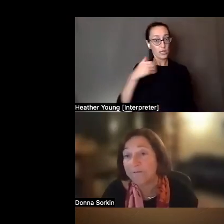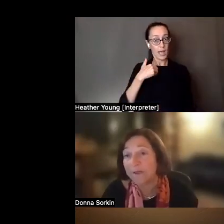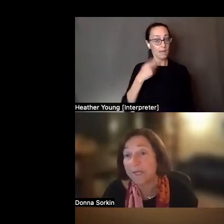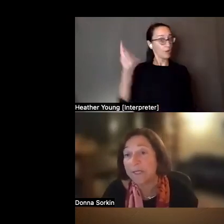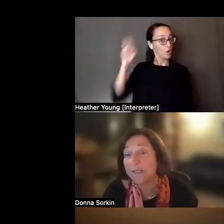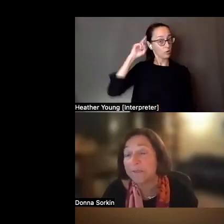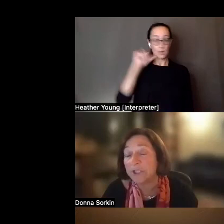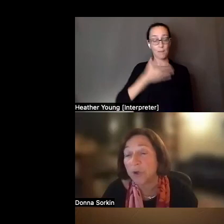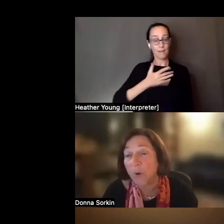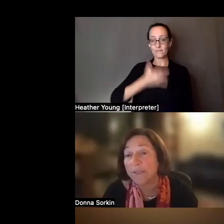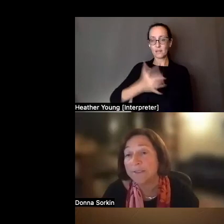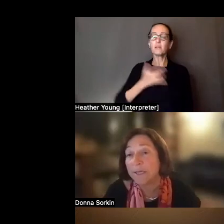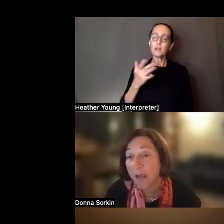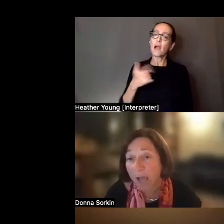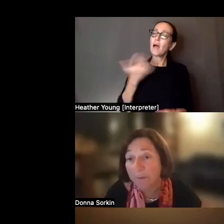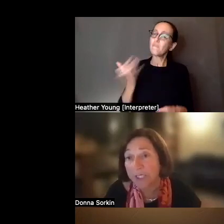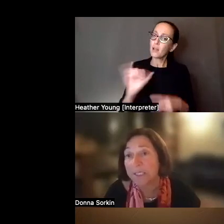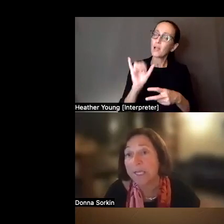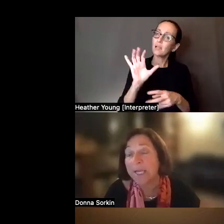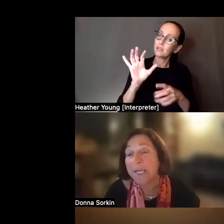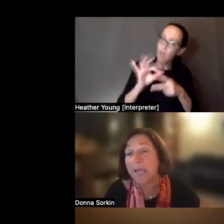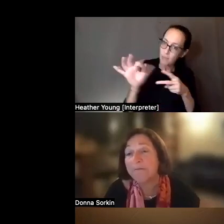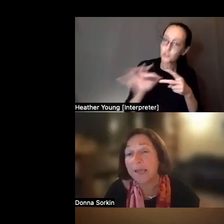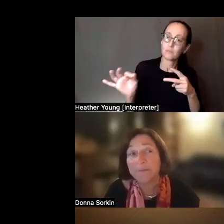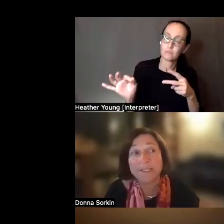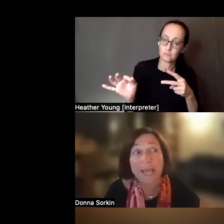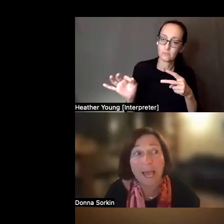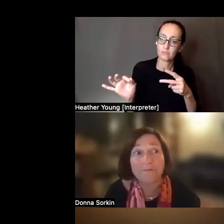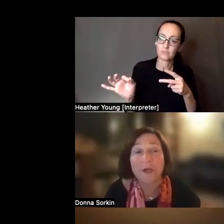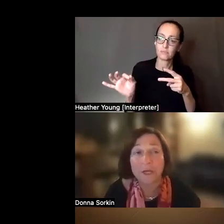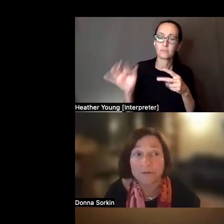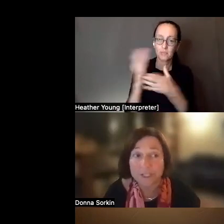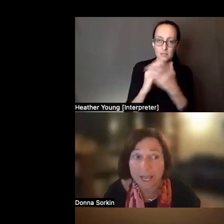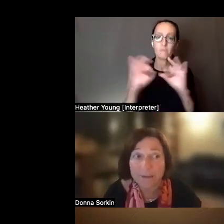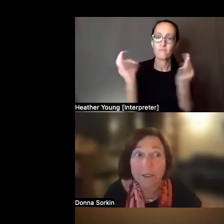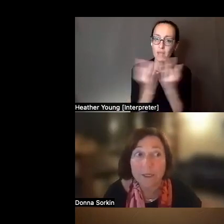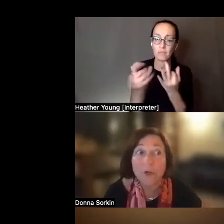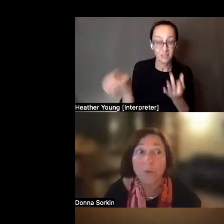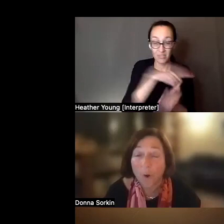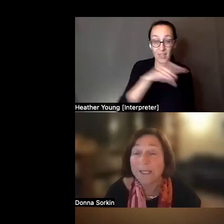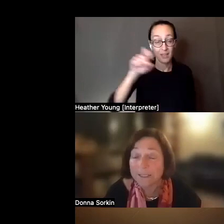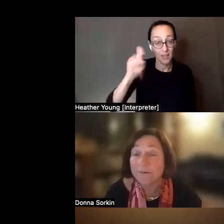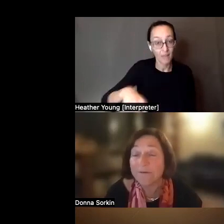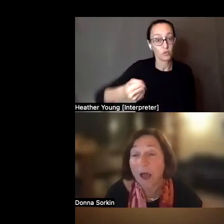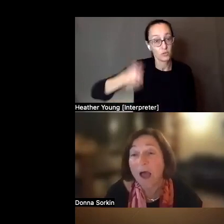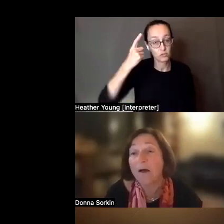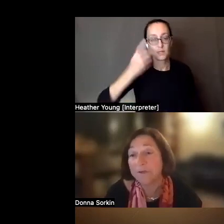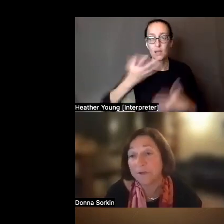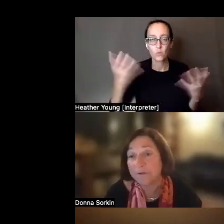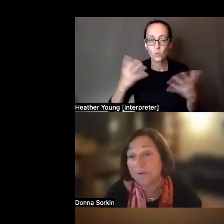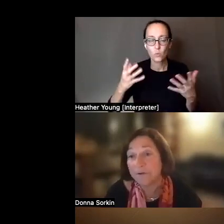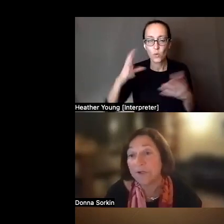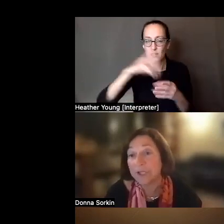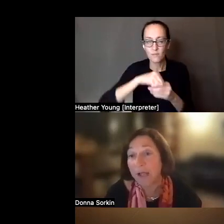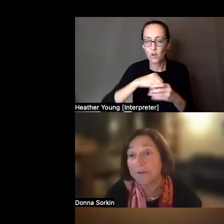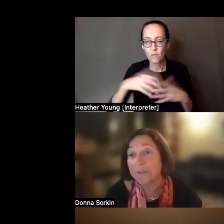I feel that it is a choice and an option, and families have to understand what is involved